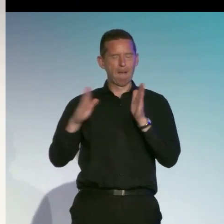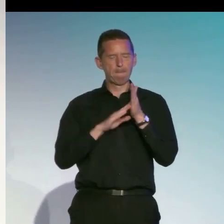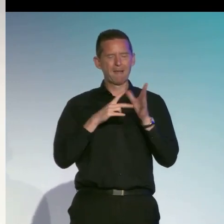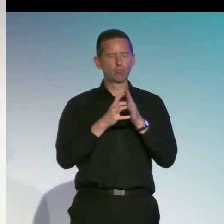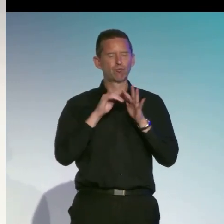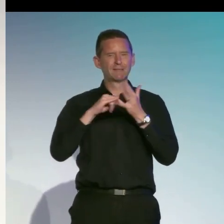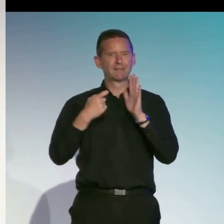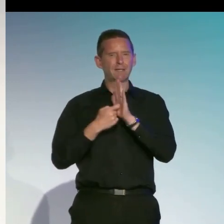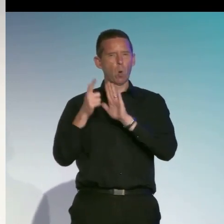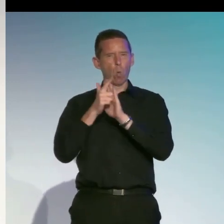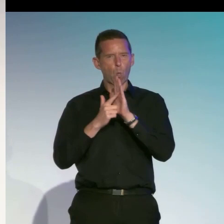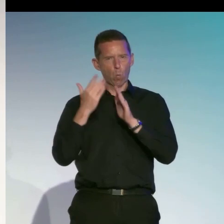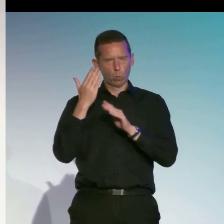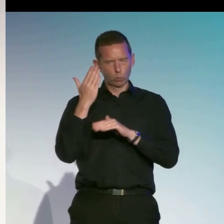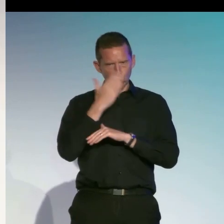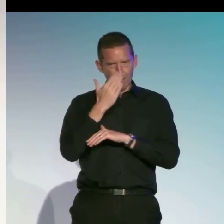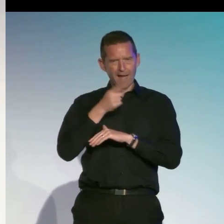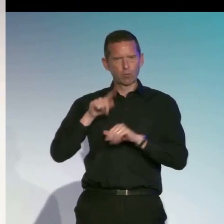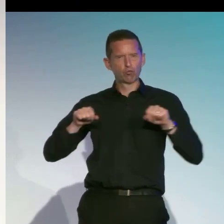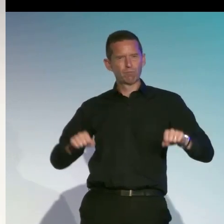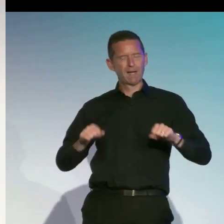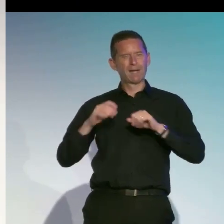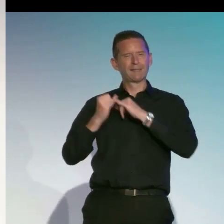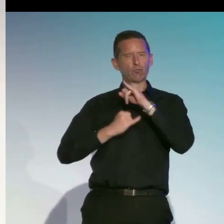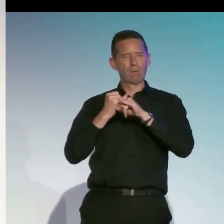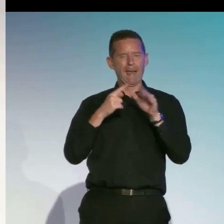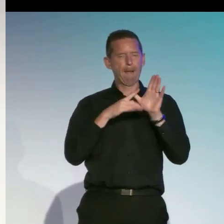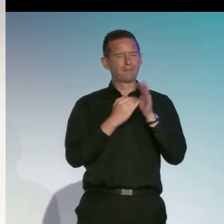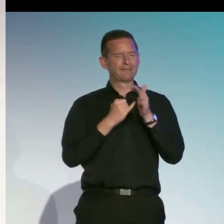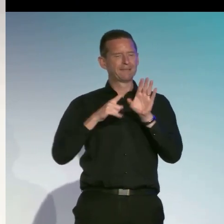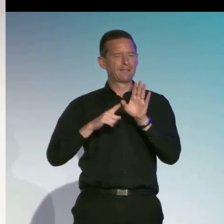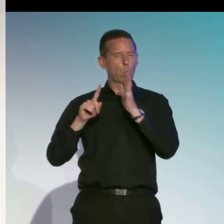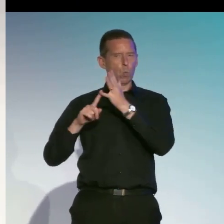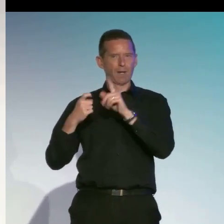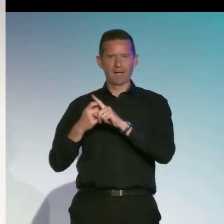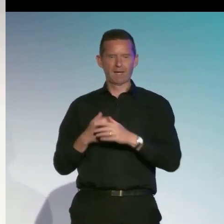Chair of Amnesty International UK. He's passionate about glitter,